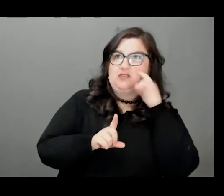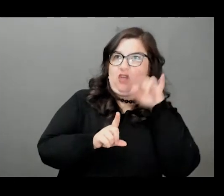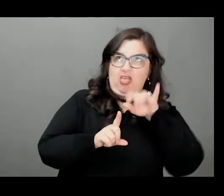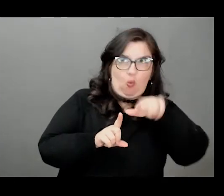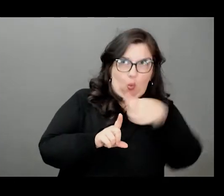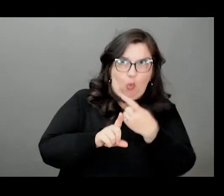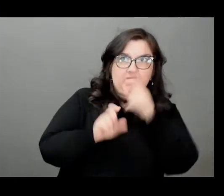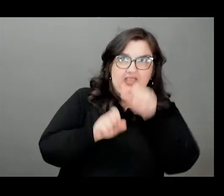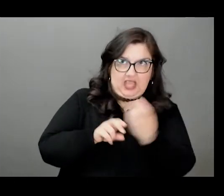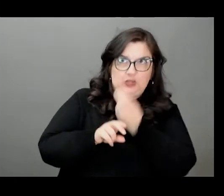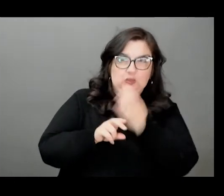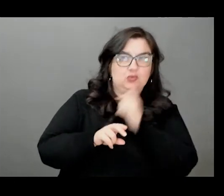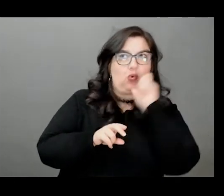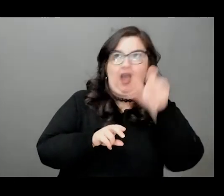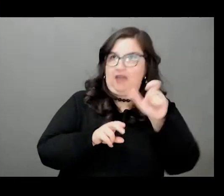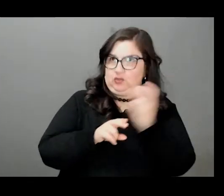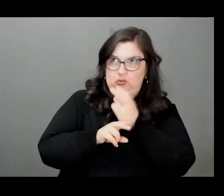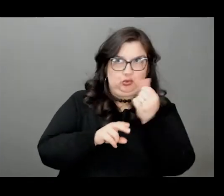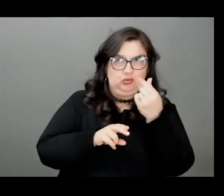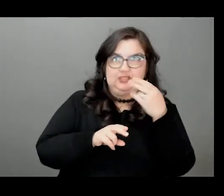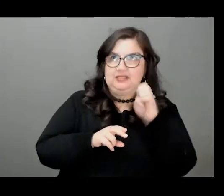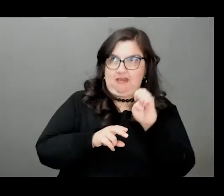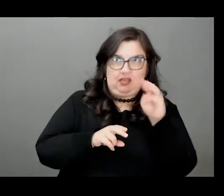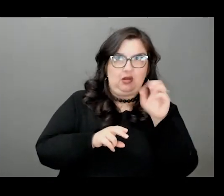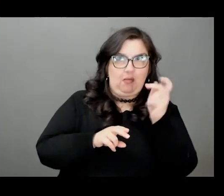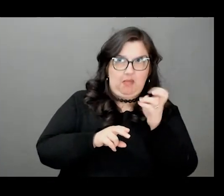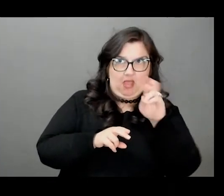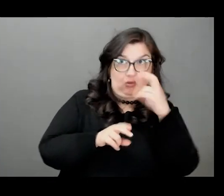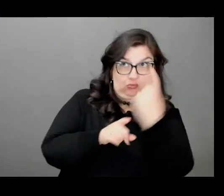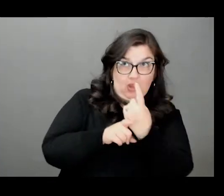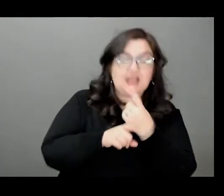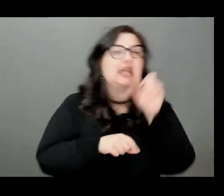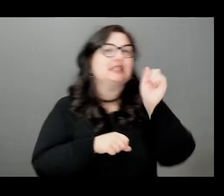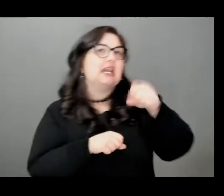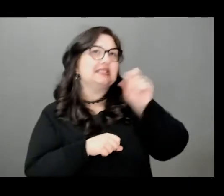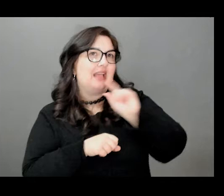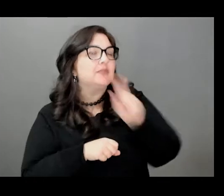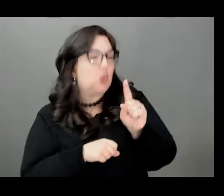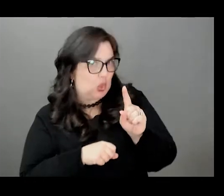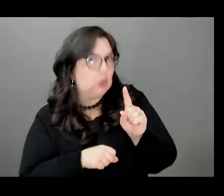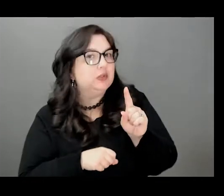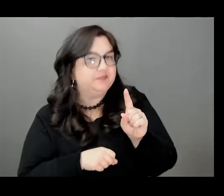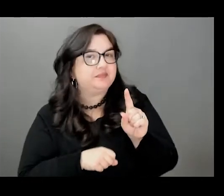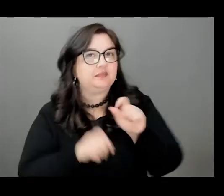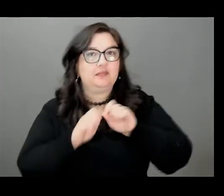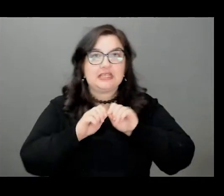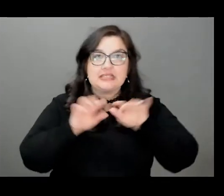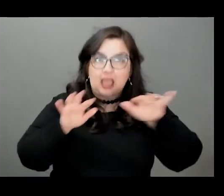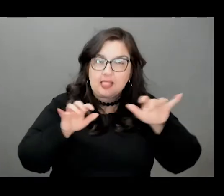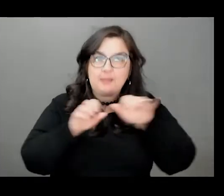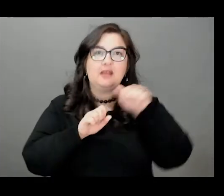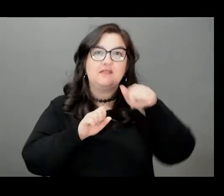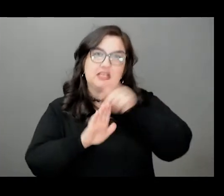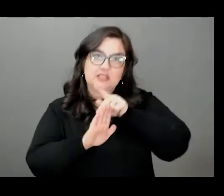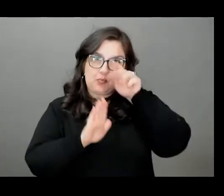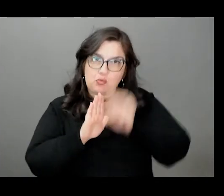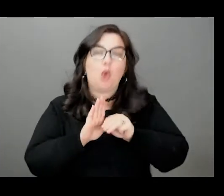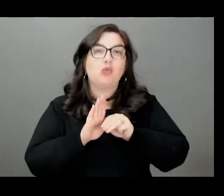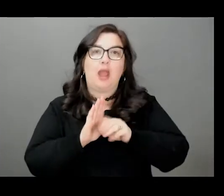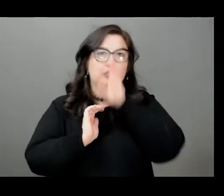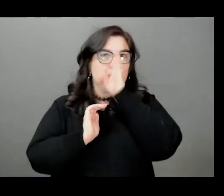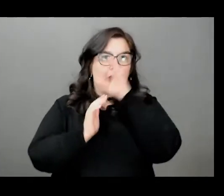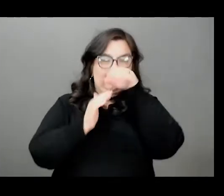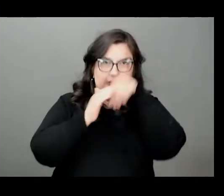need is labeling, they can just go search Ground Truth Plus and they can come to this page to get started. absolutely, absolutely. That's the part